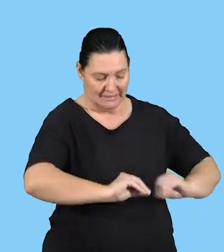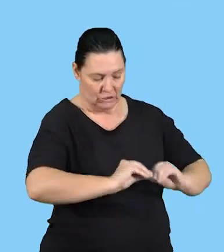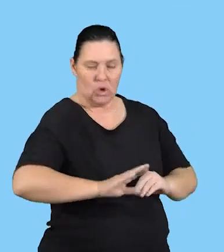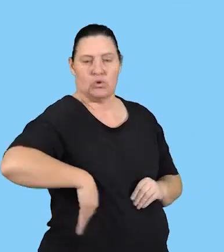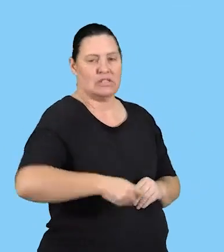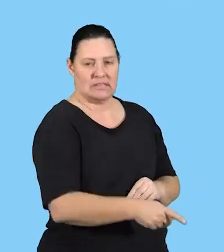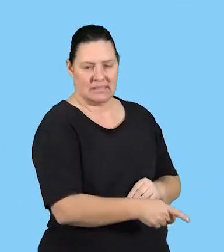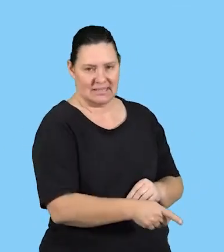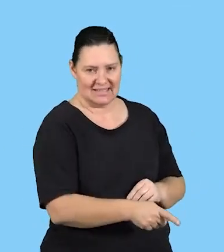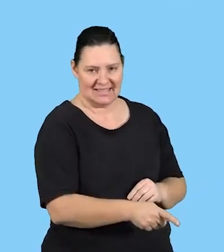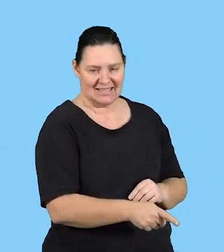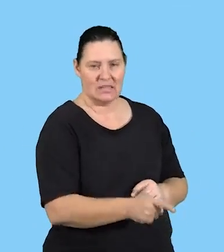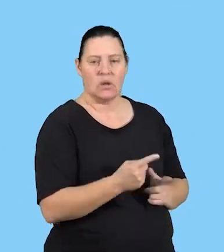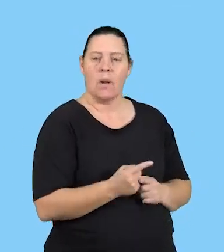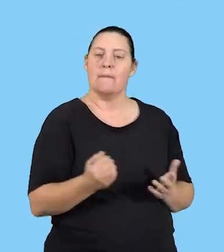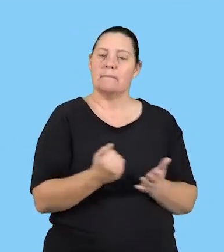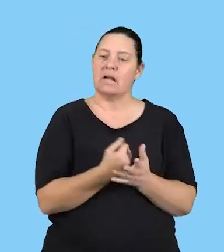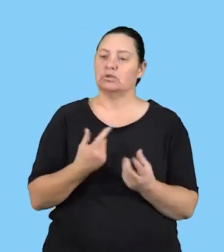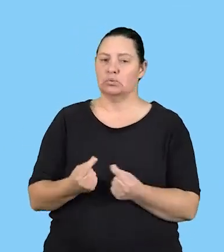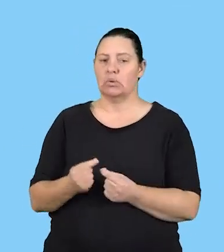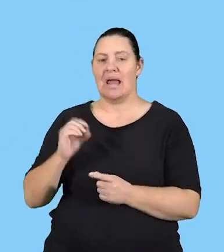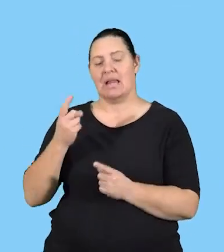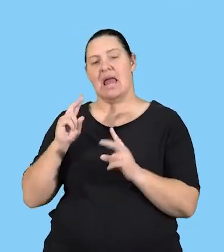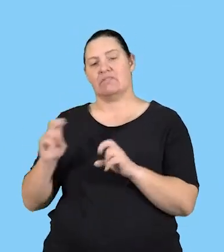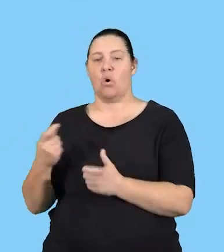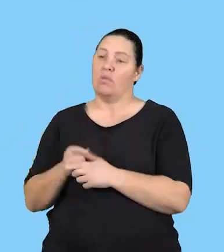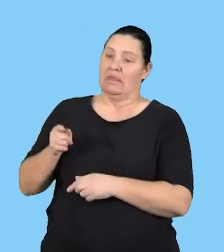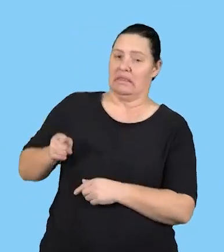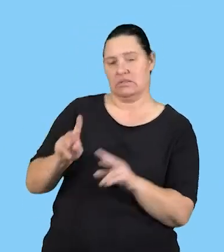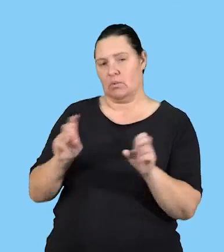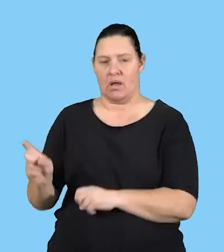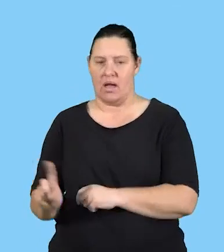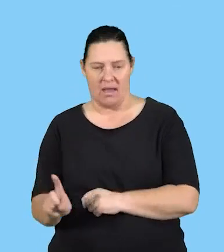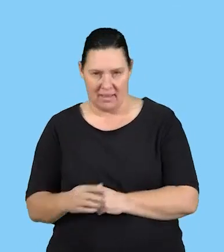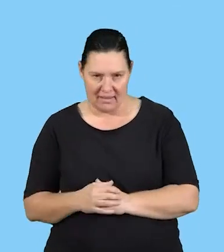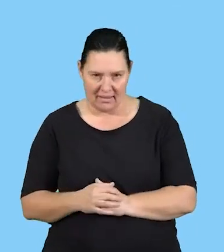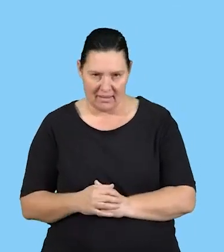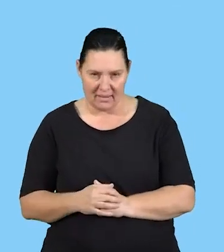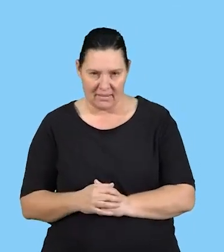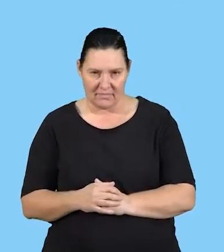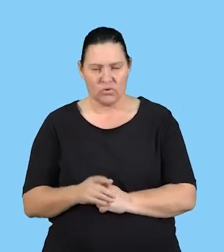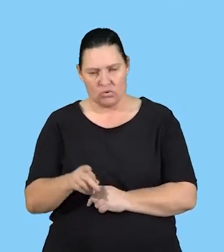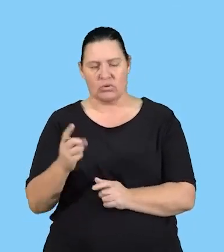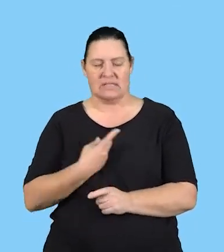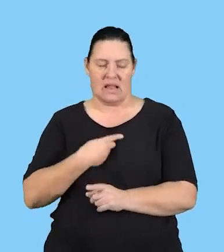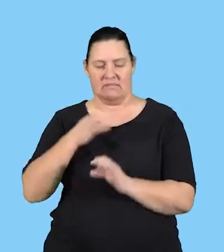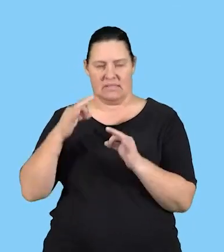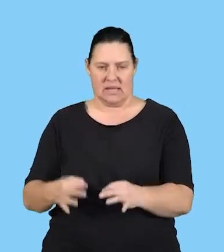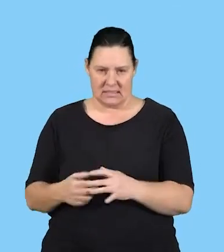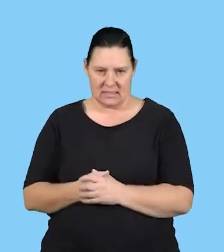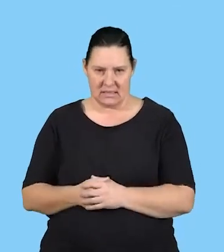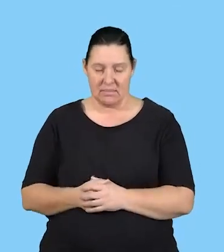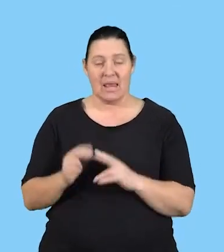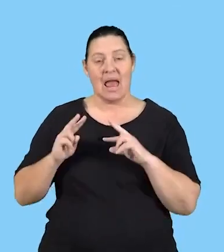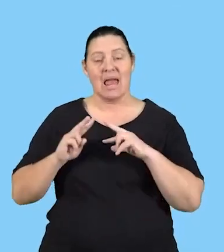limit you to say you have to administer the investigation on this topic. And also, colleagues, the investigation has to